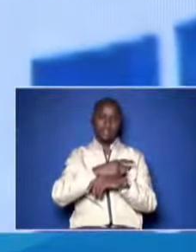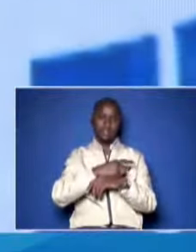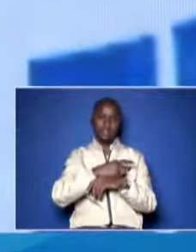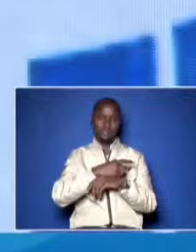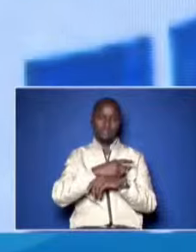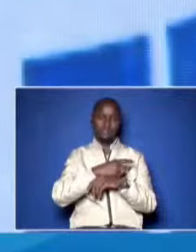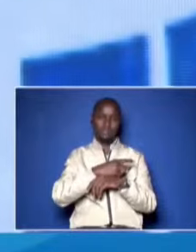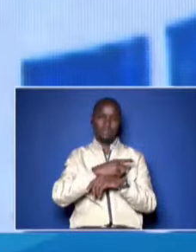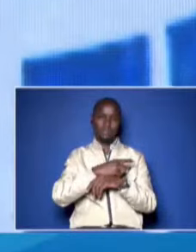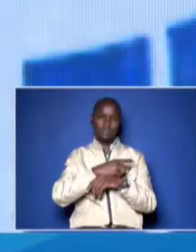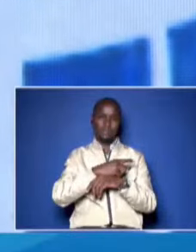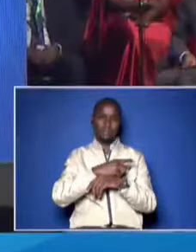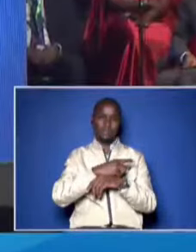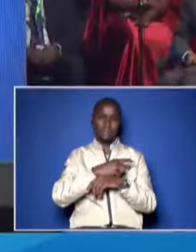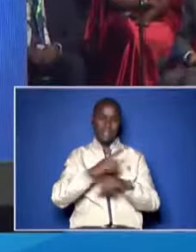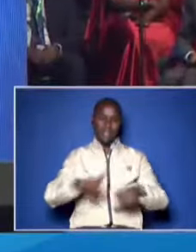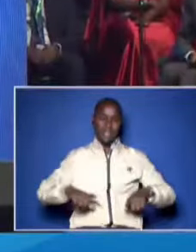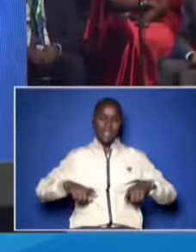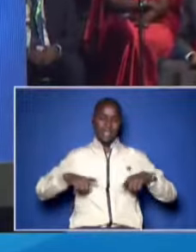passes